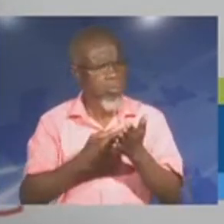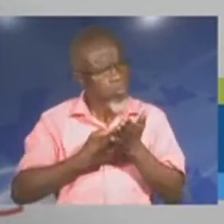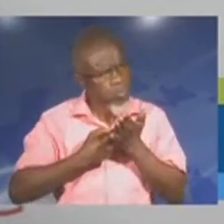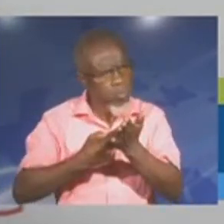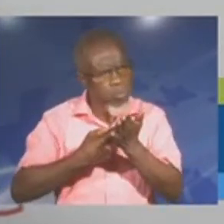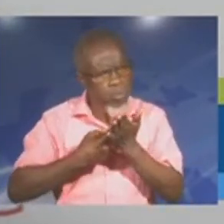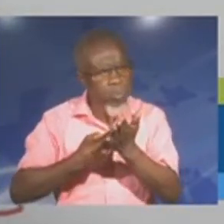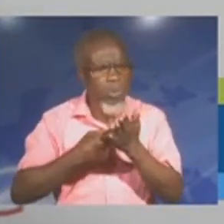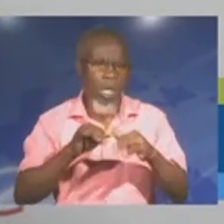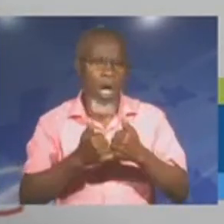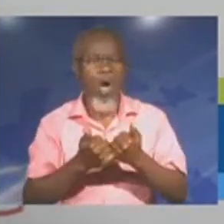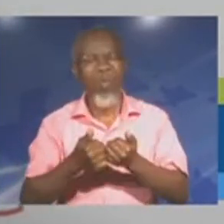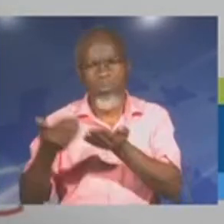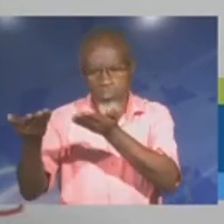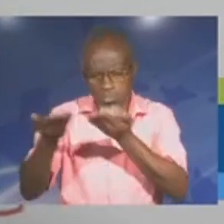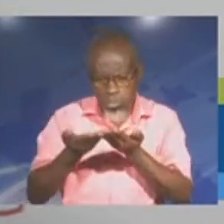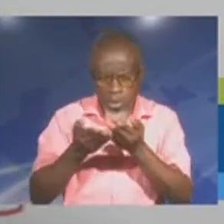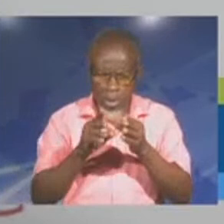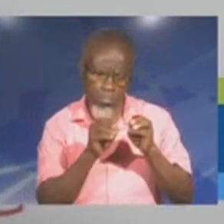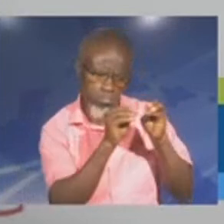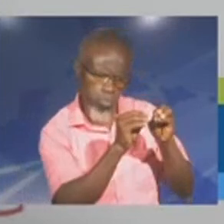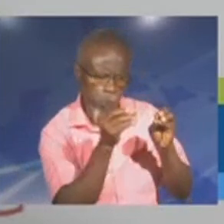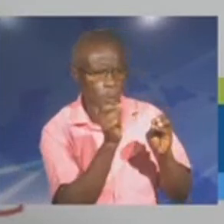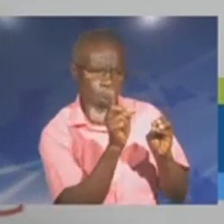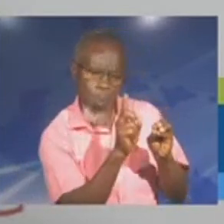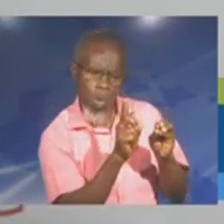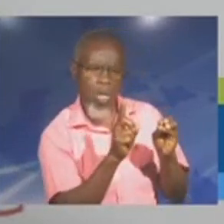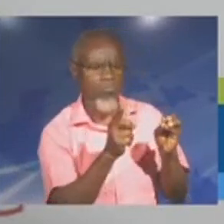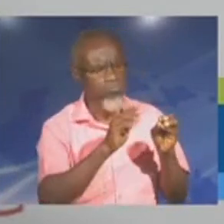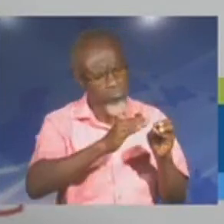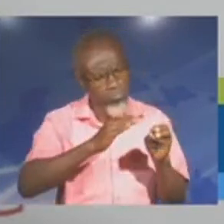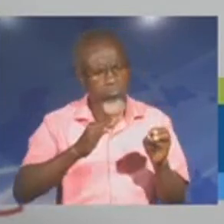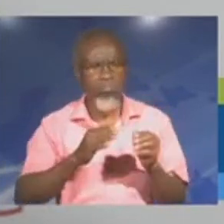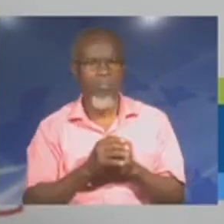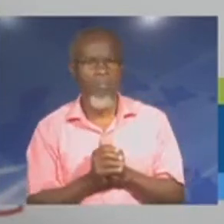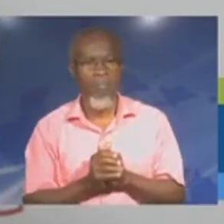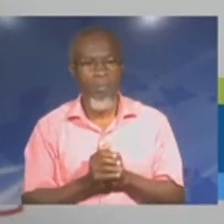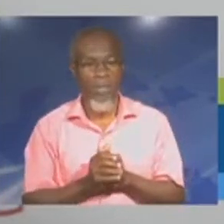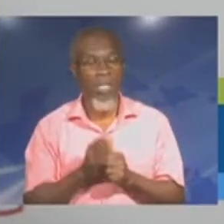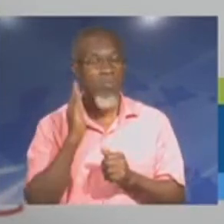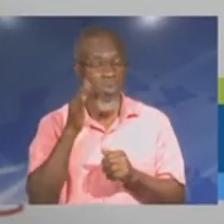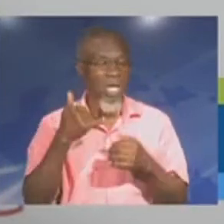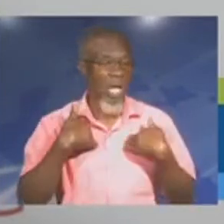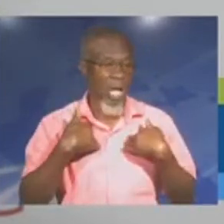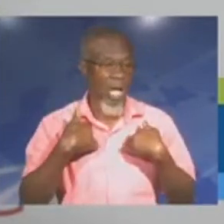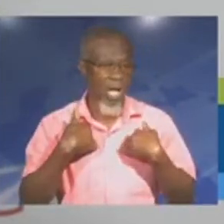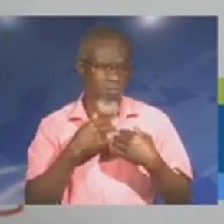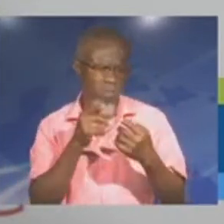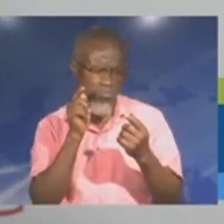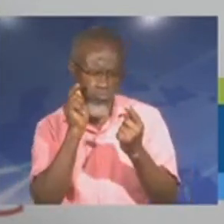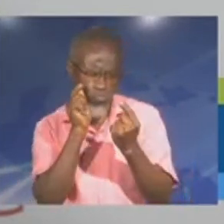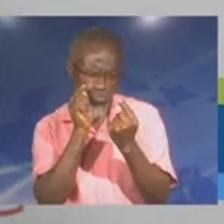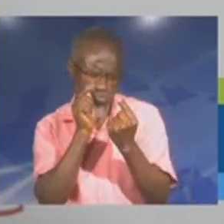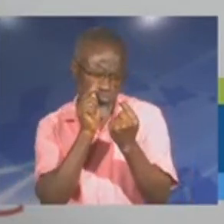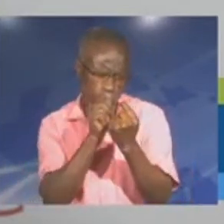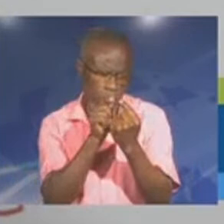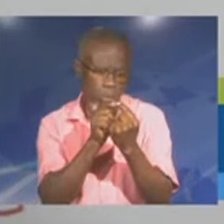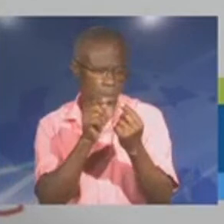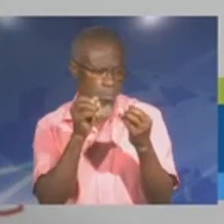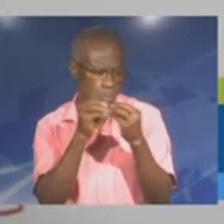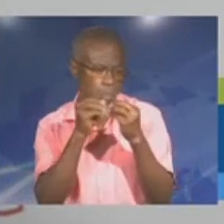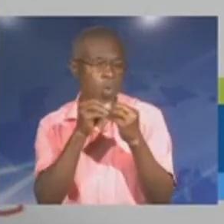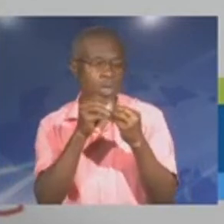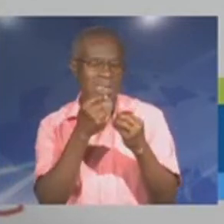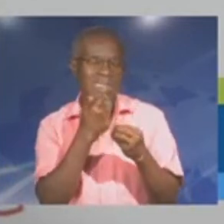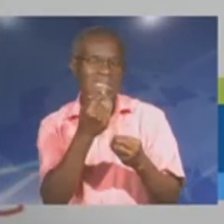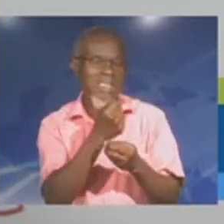again. And we should have something definitive to tell the public about an exact date of delivery, hopefully within